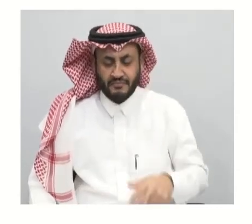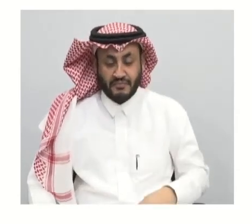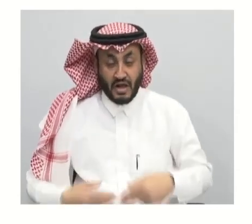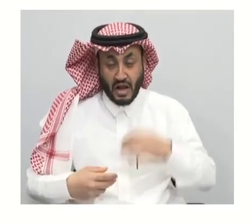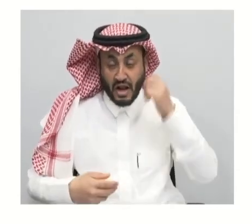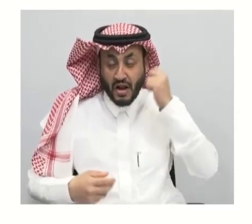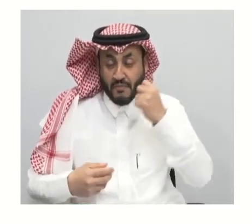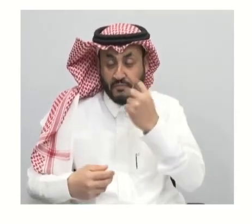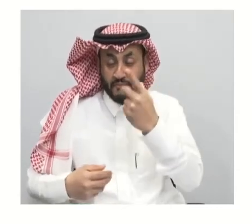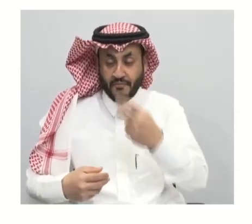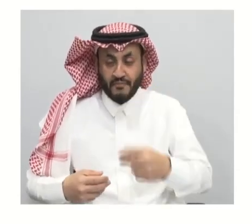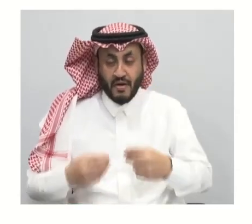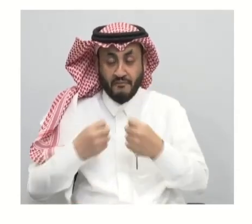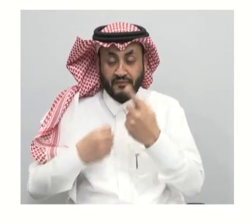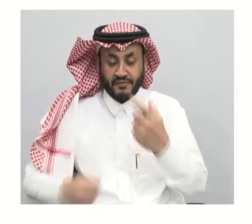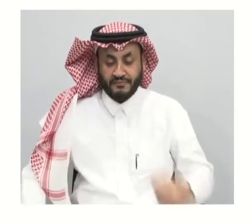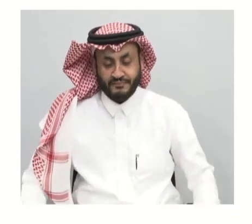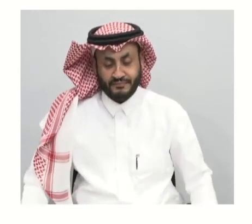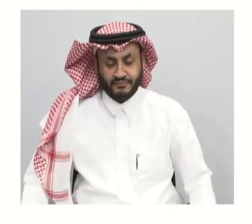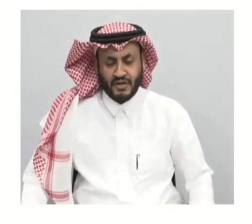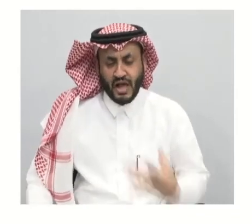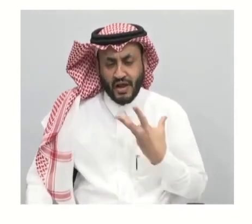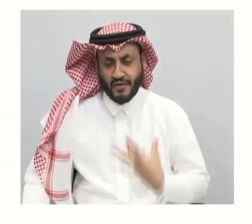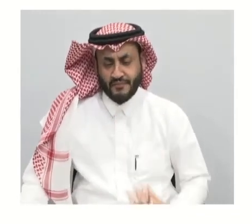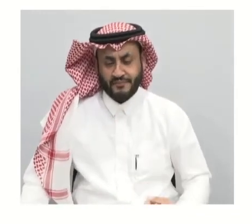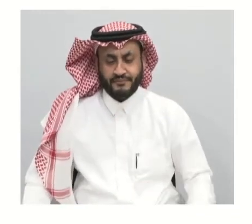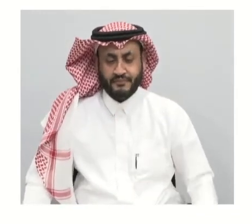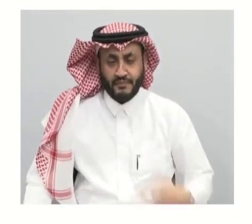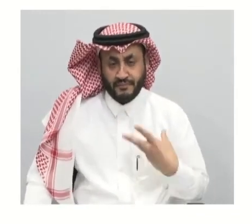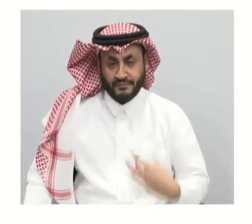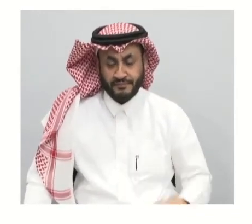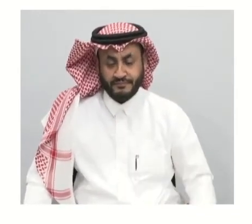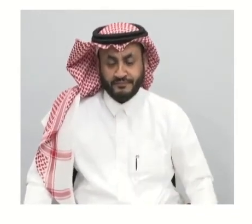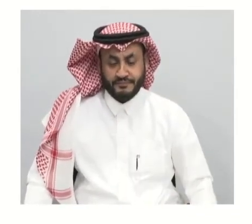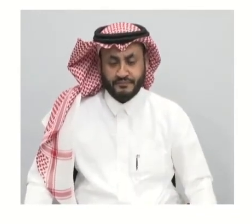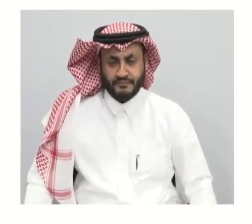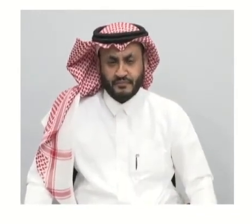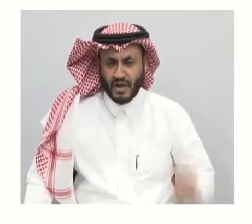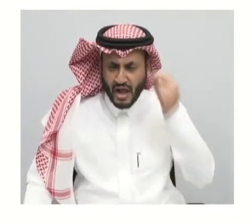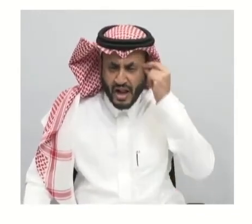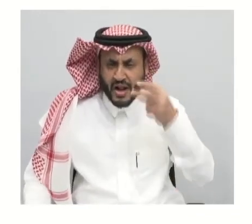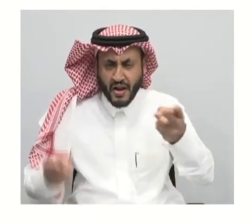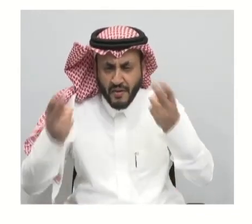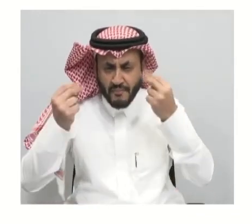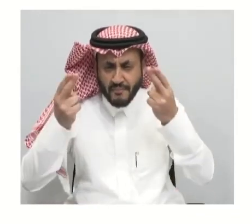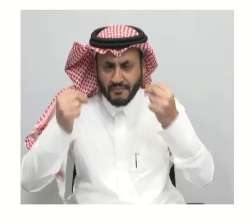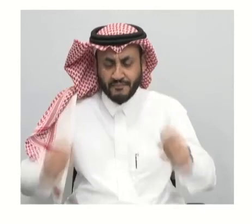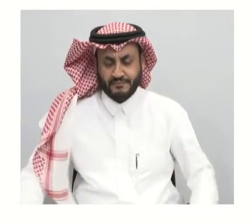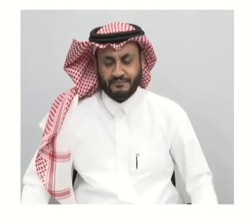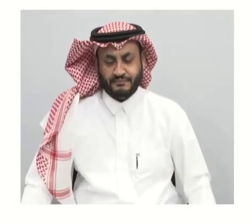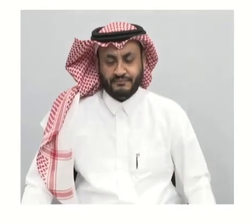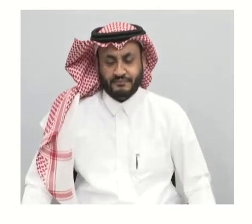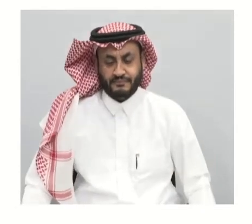optimistic, optimistic, patient, patient, persuasive,